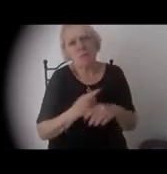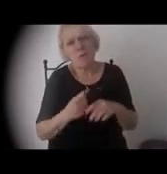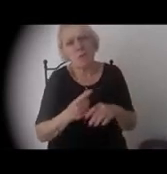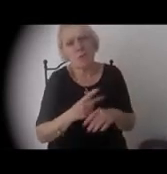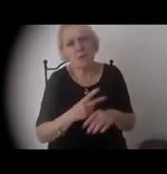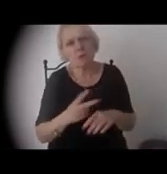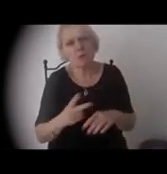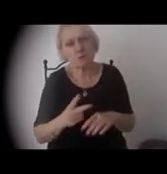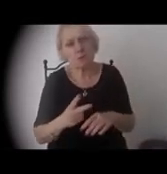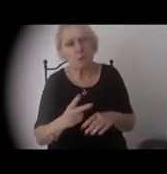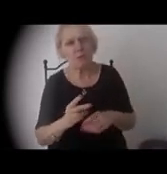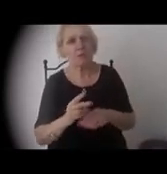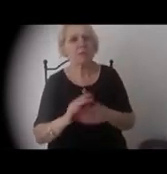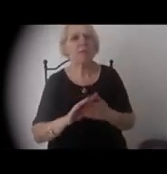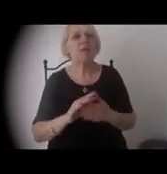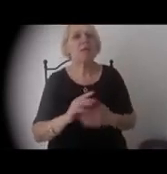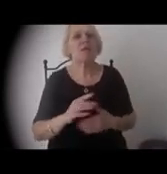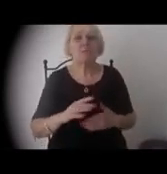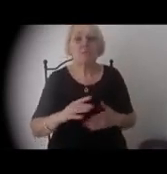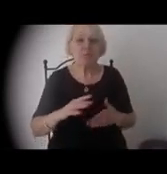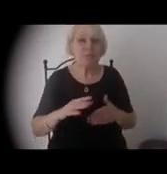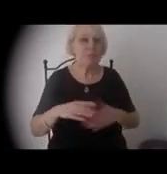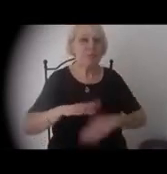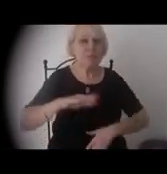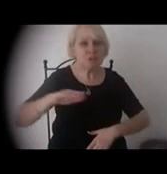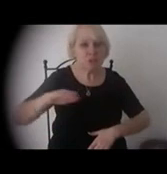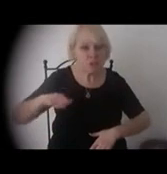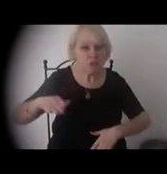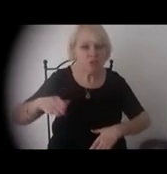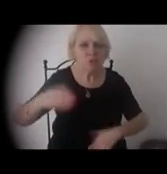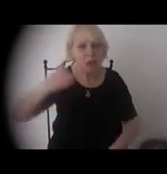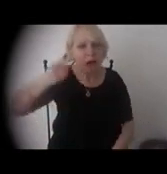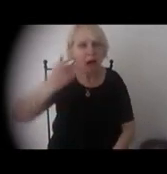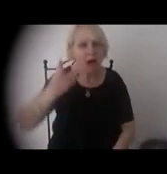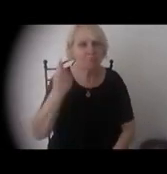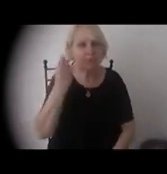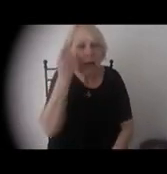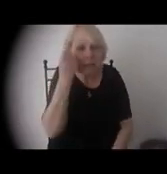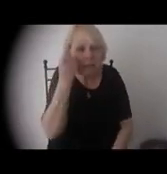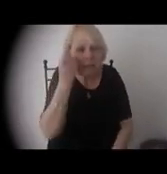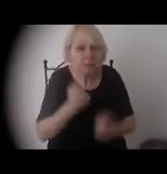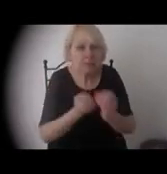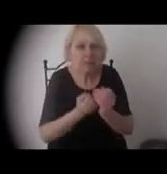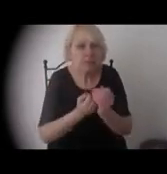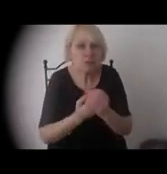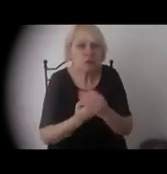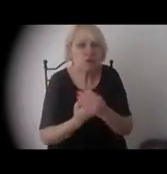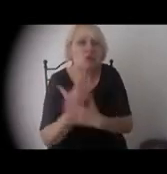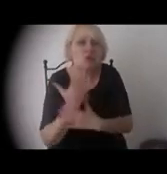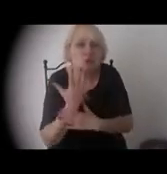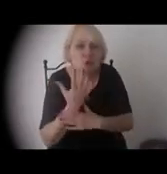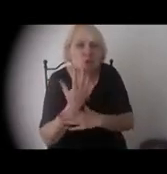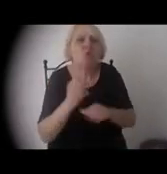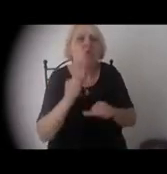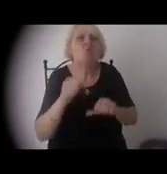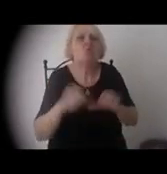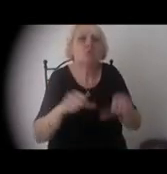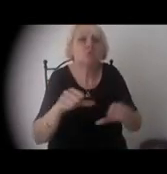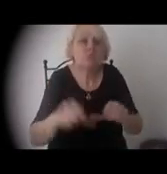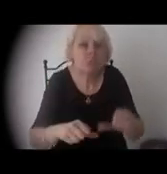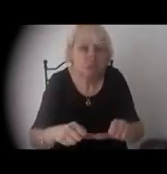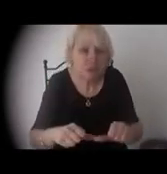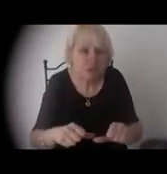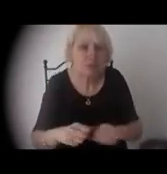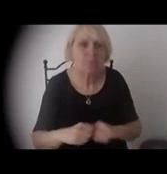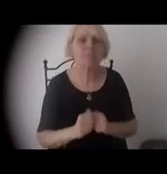into school, understanding new procedures, particularly in terms of cleanliness and stuff like that, which we're all aware of.